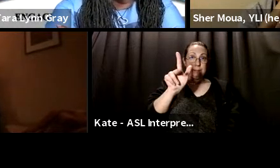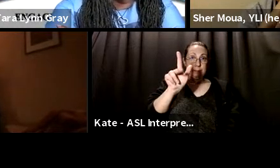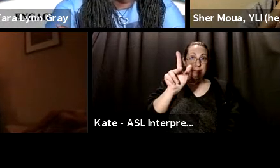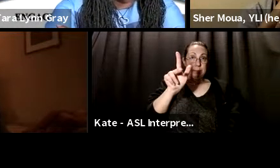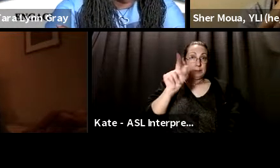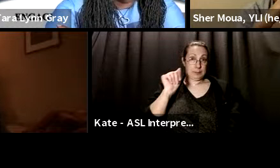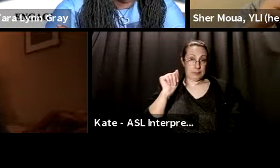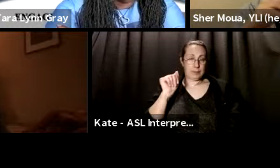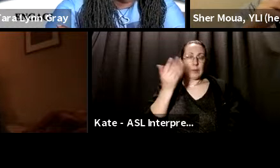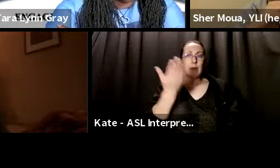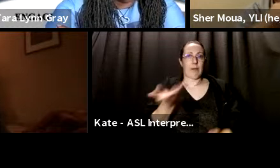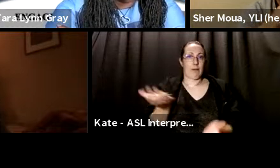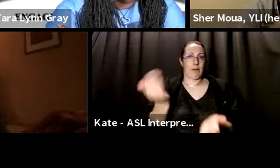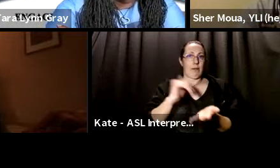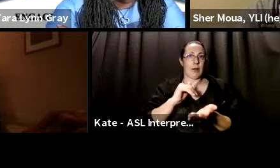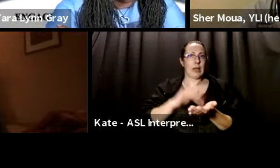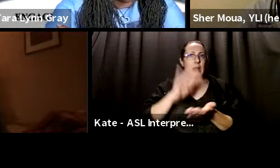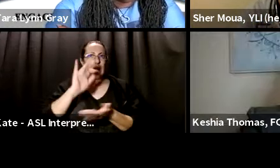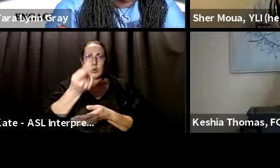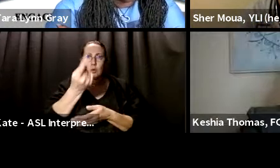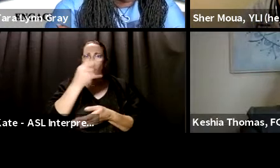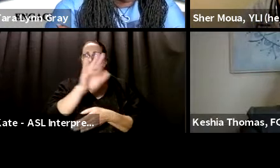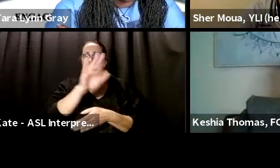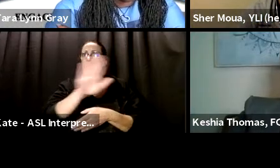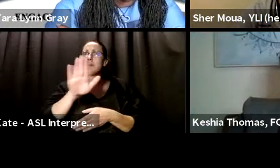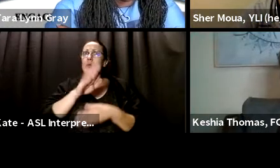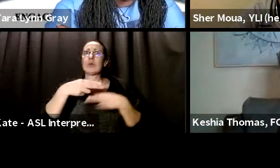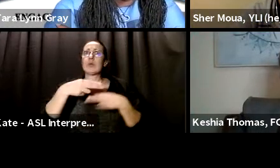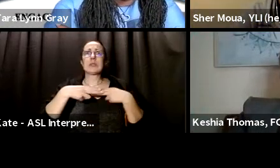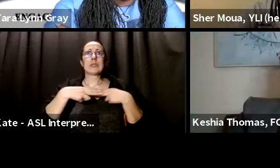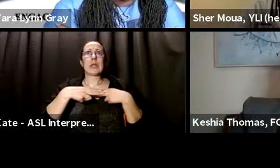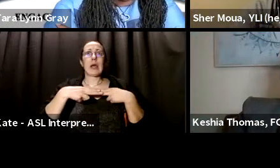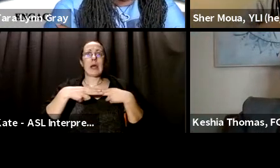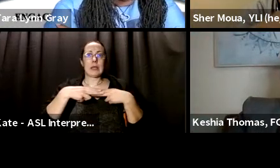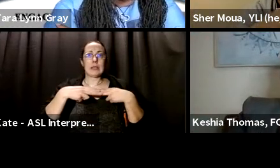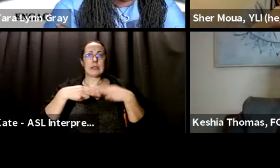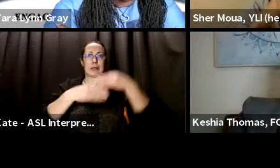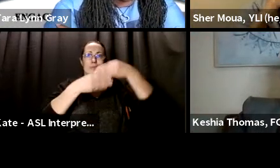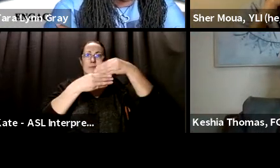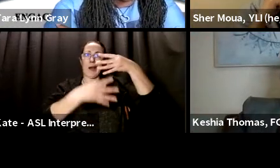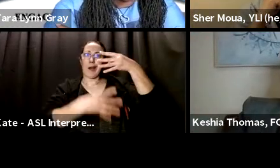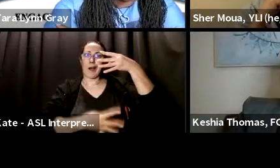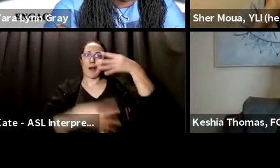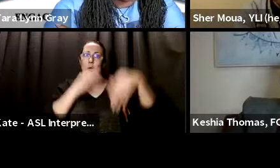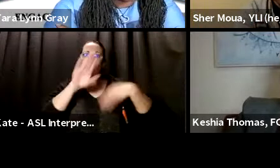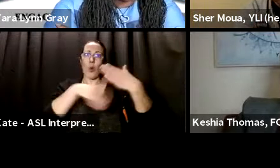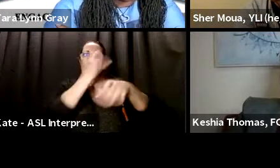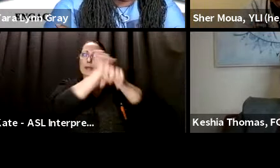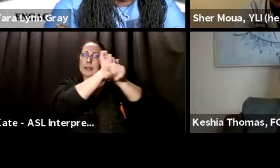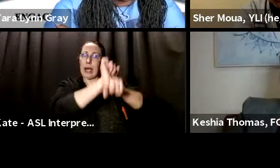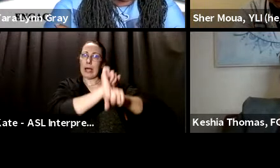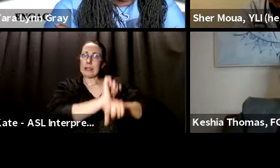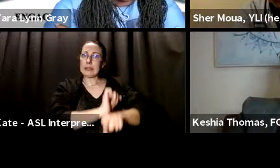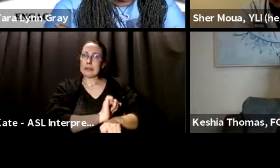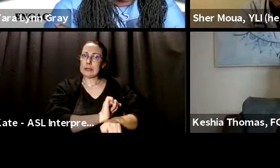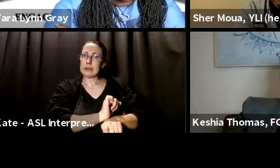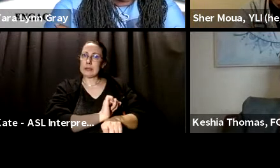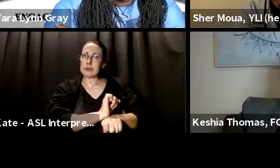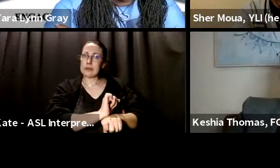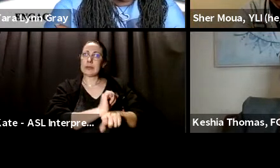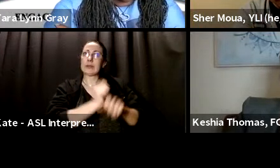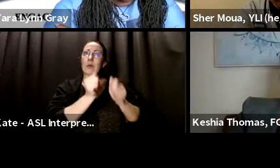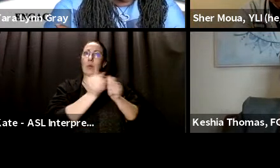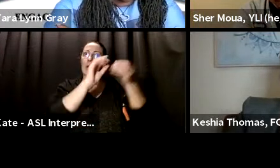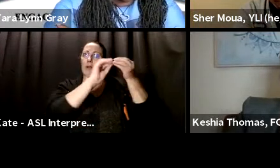And again, that was on one of the slides that listed all of the tasks and the time frame